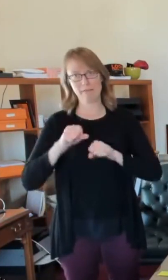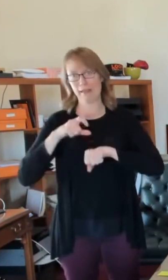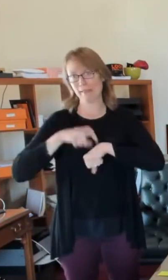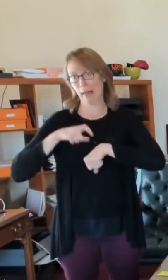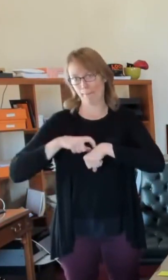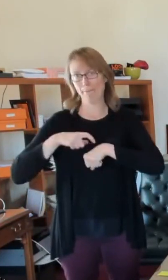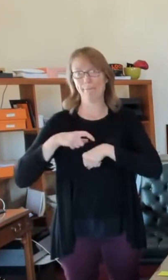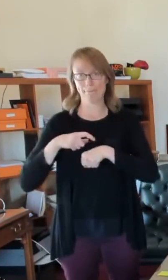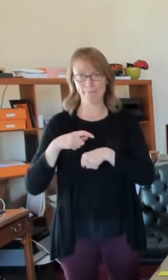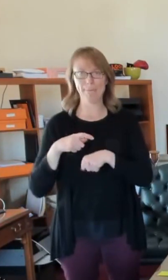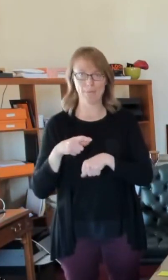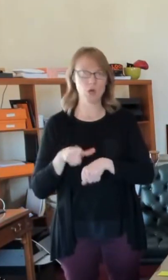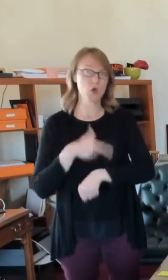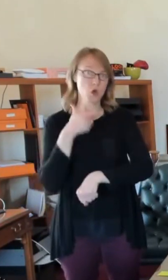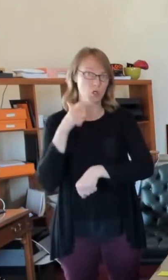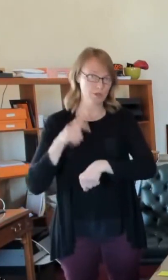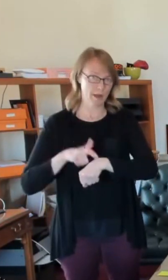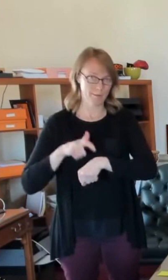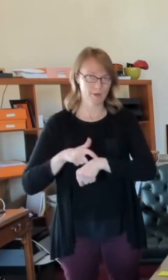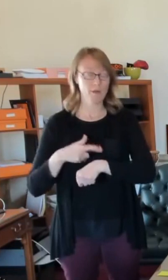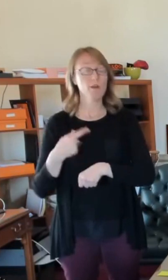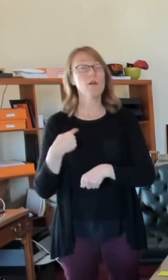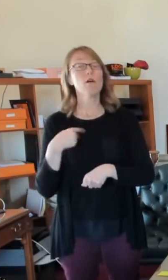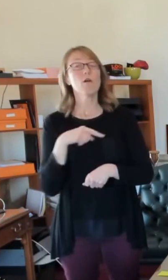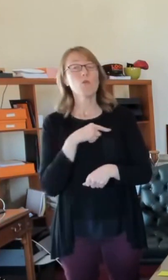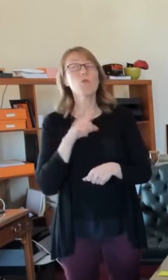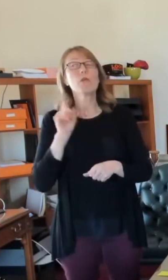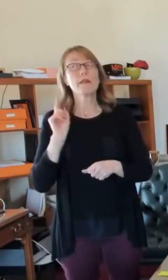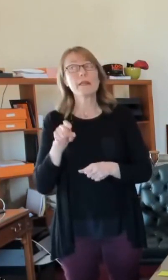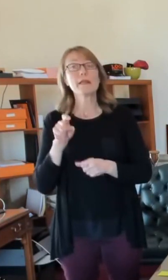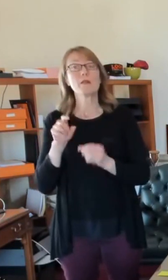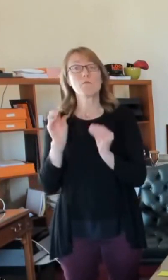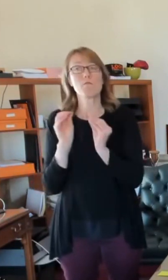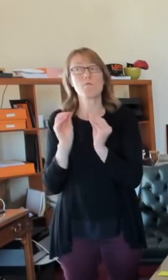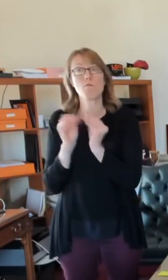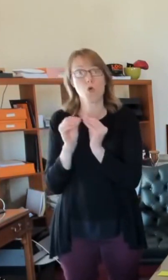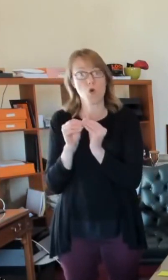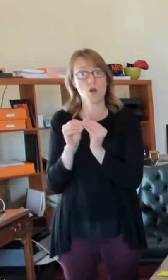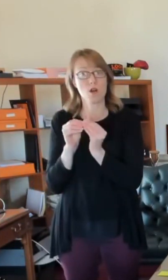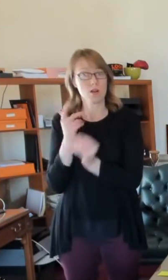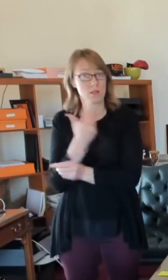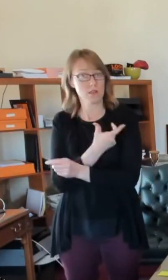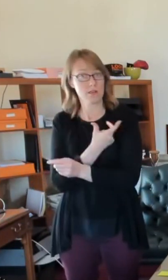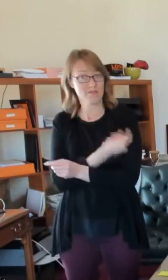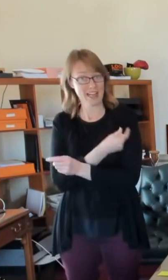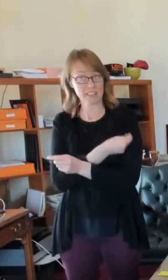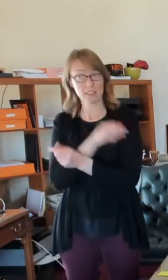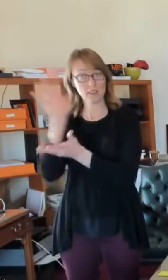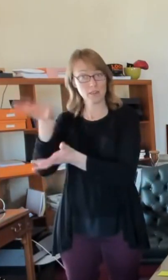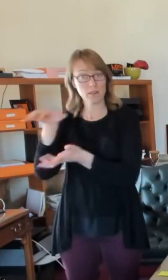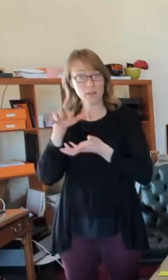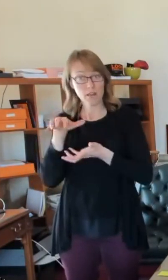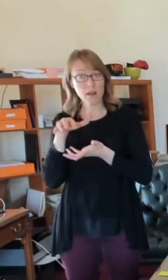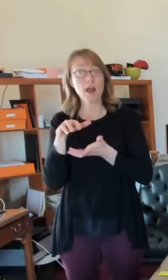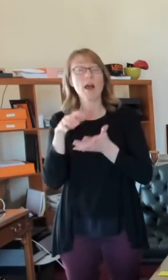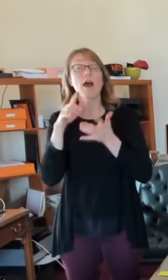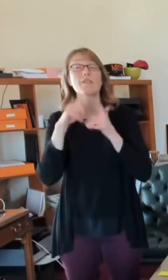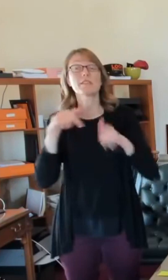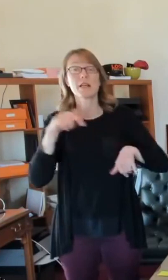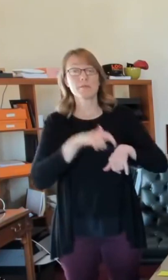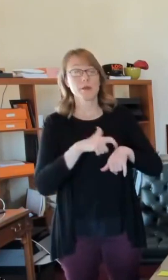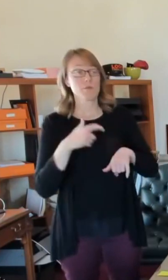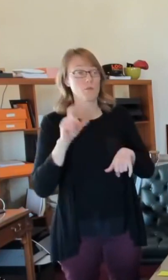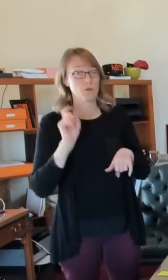supply. And frankly, we have to have more outlets for people to get their vaccinations. We've been working very hard to try to